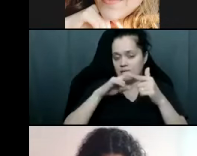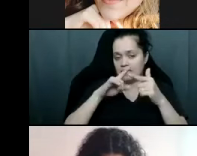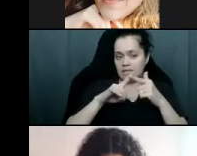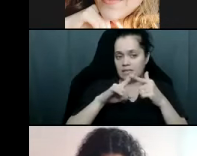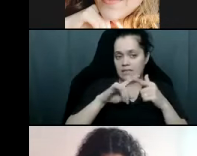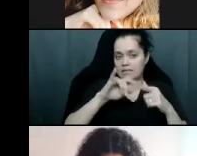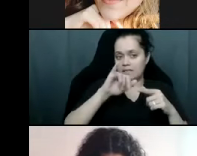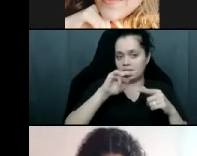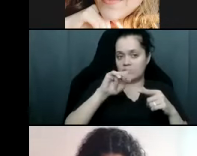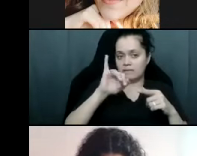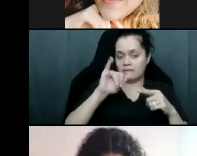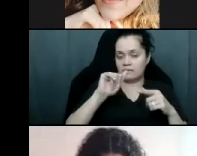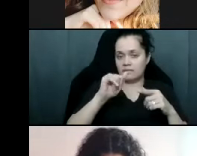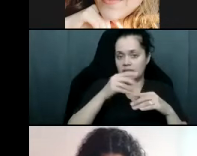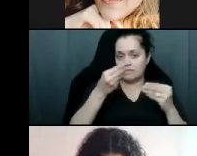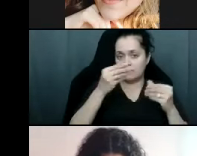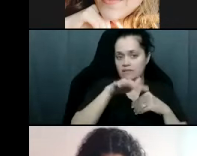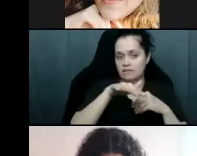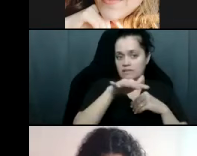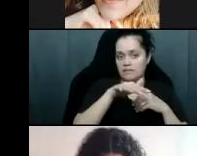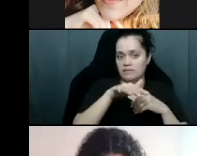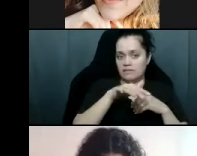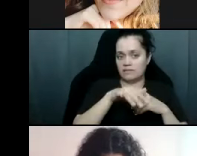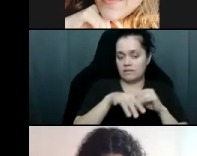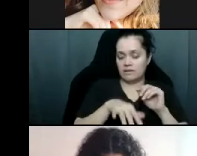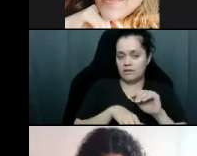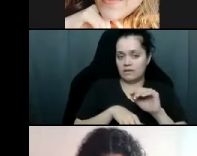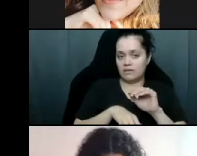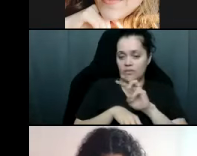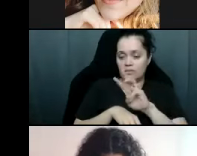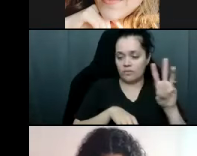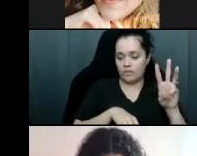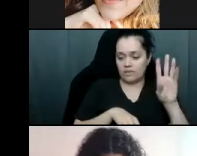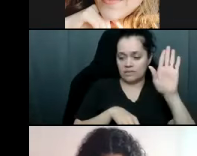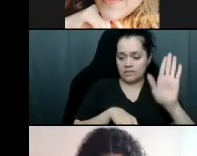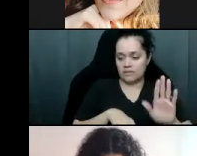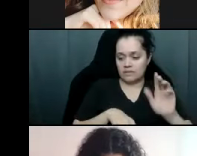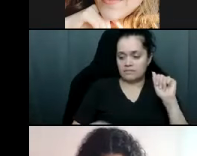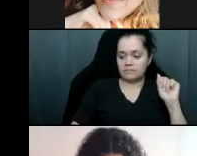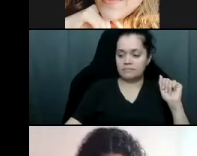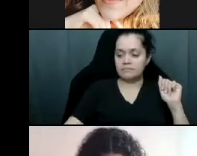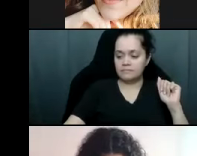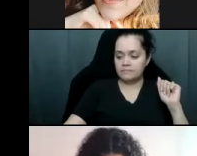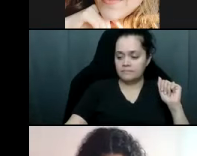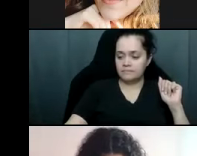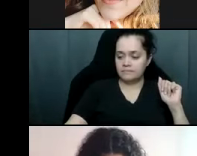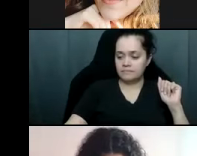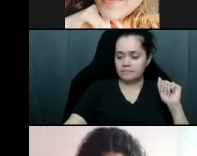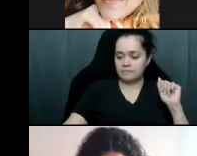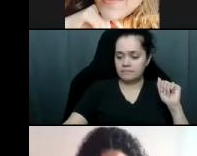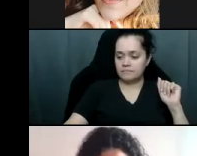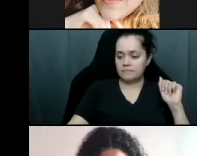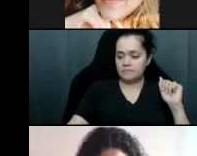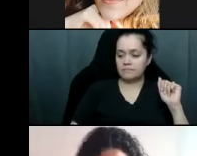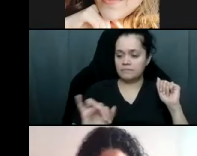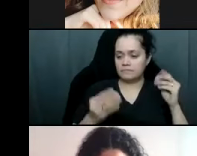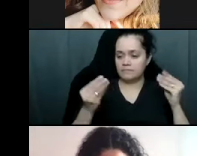Indonesian territory, Irian Jaya, on the western side. That Indonesian